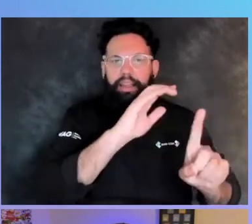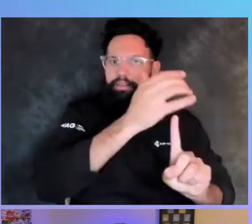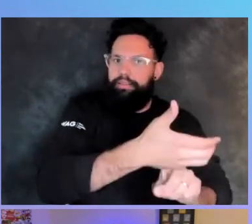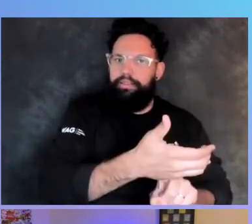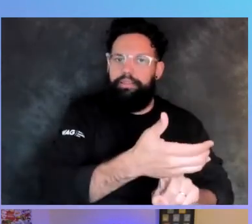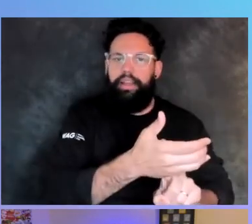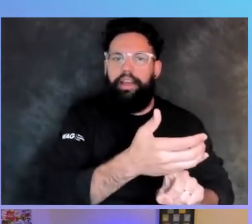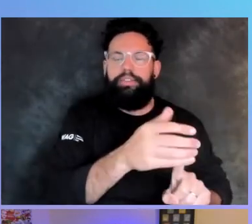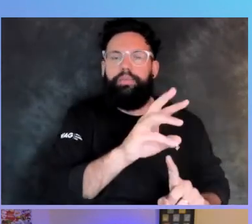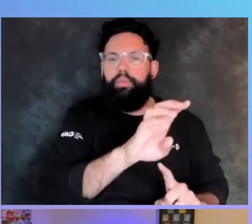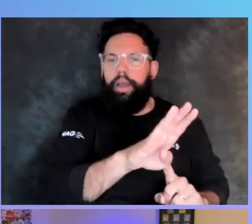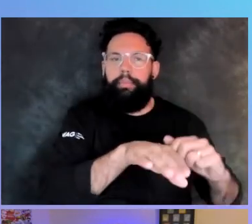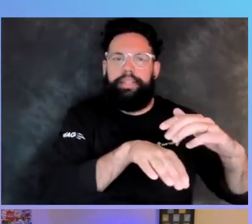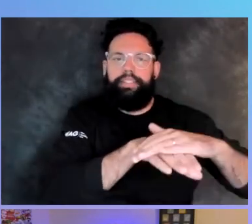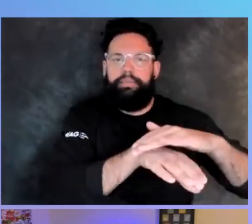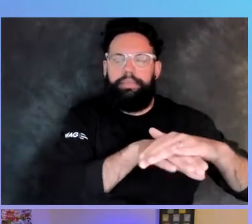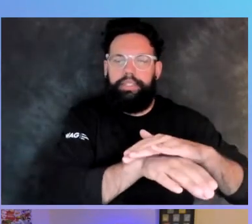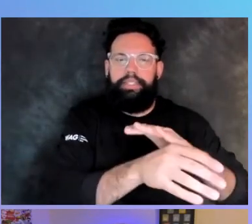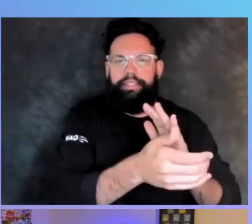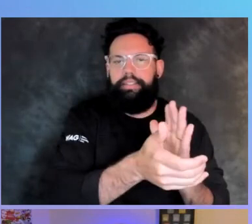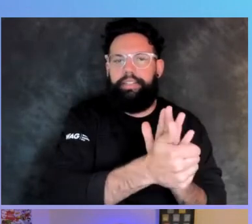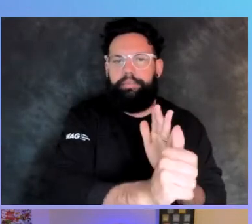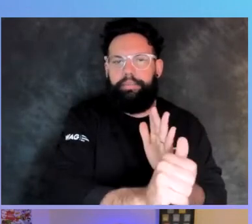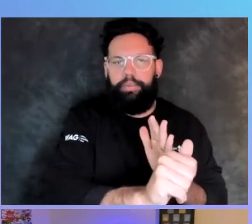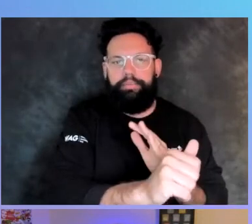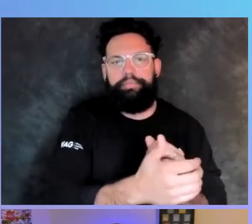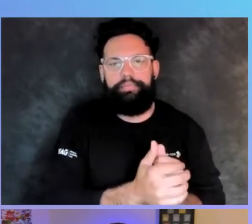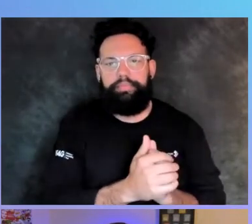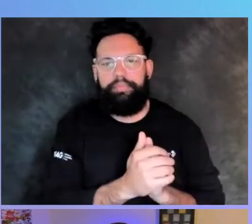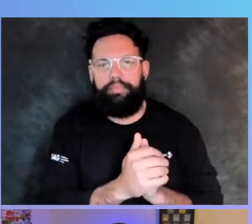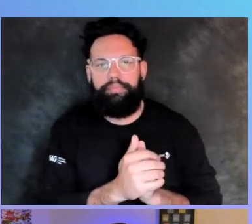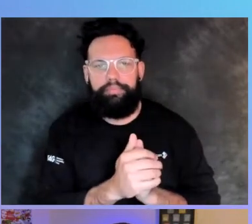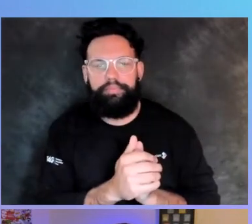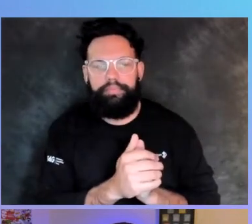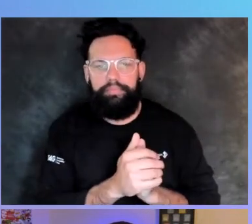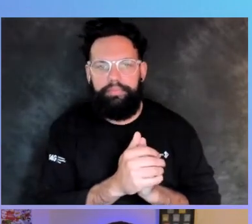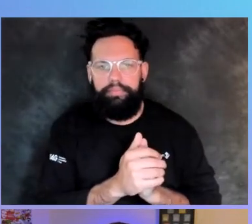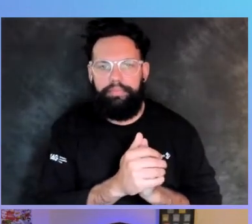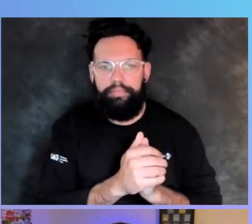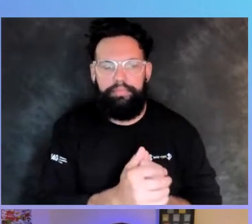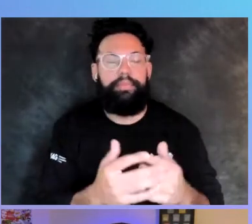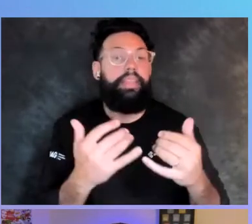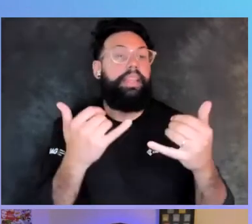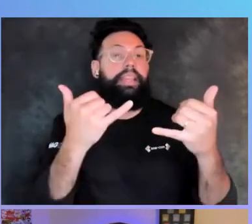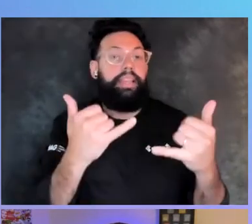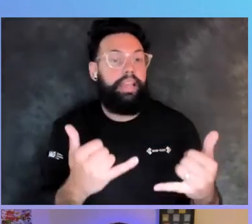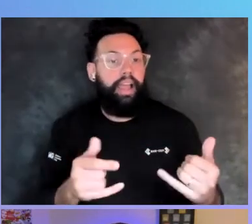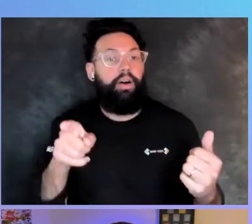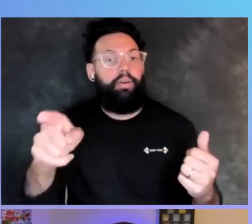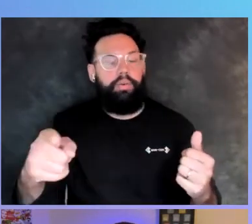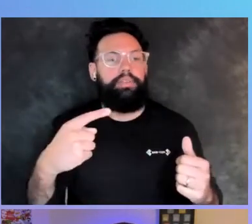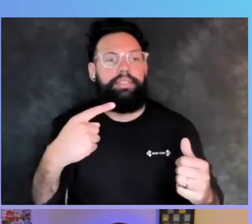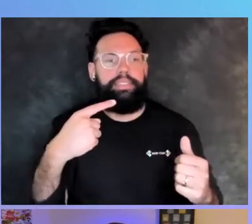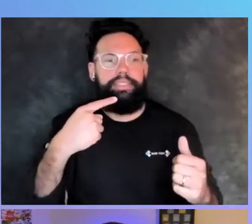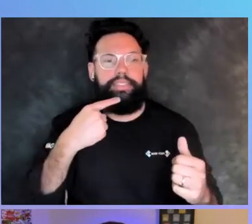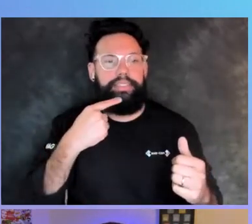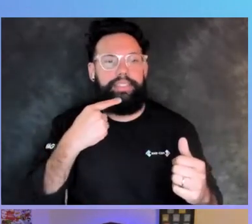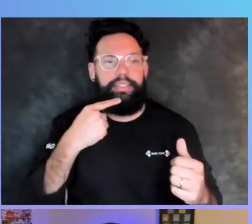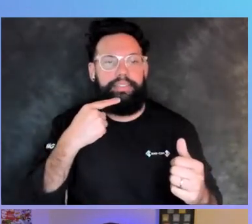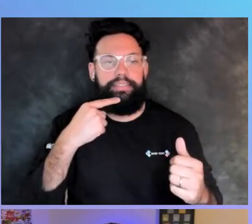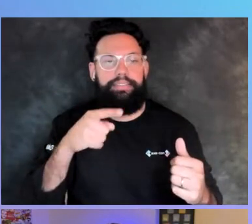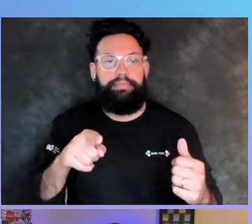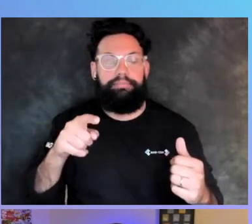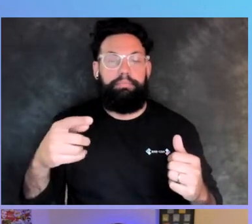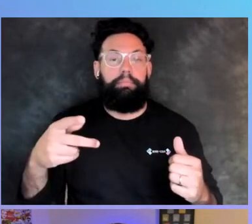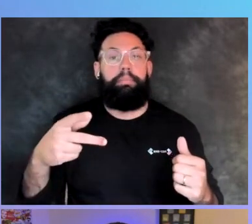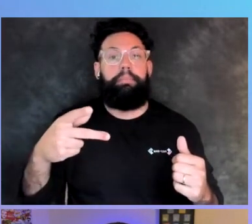in its definition now, it's saying that perceivable is the first principle of POUR, which is one of the main principles